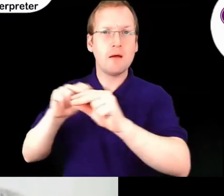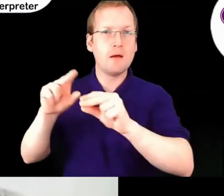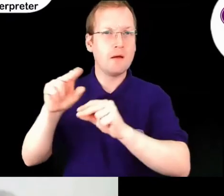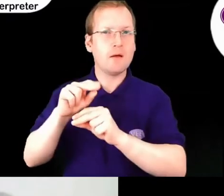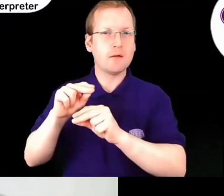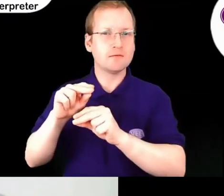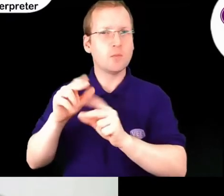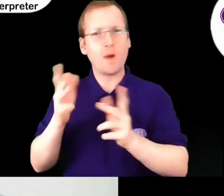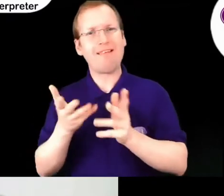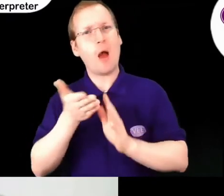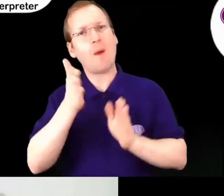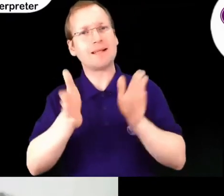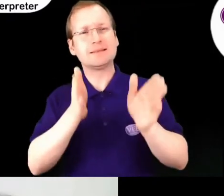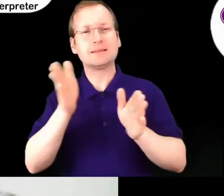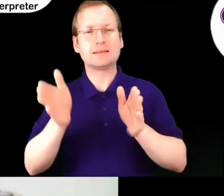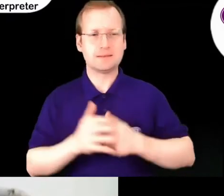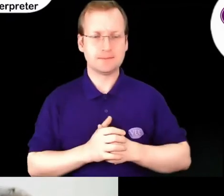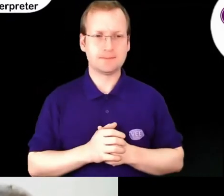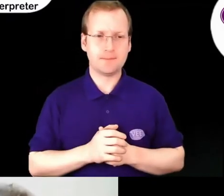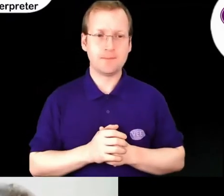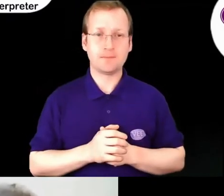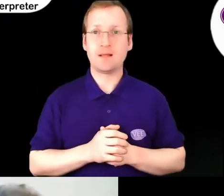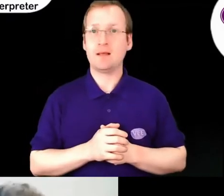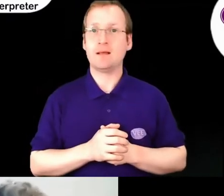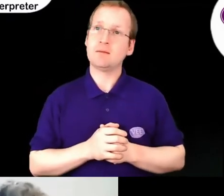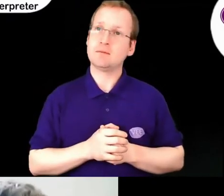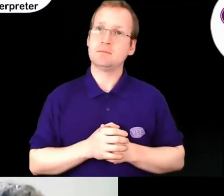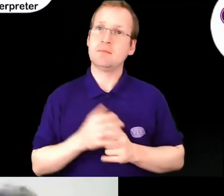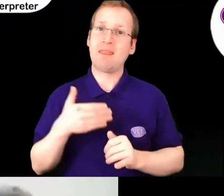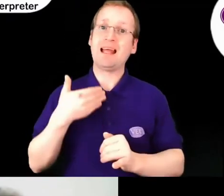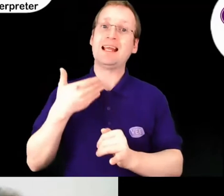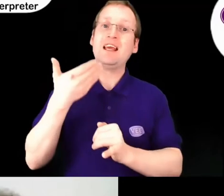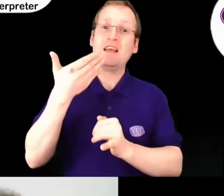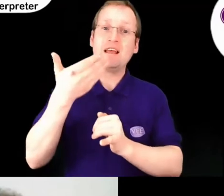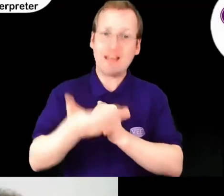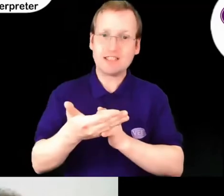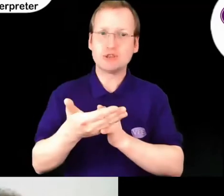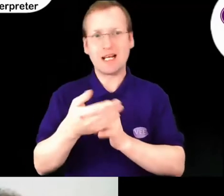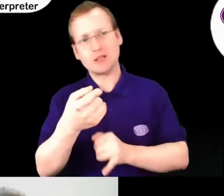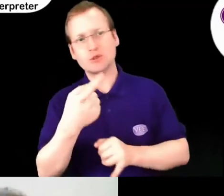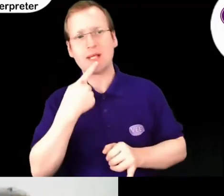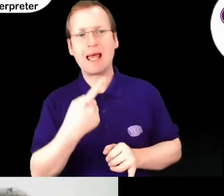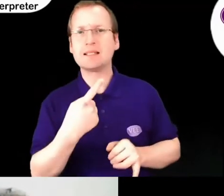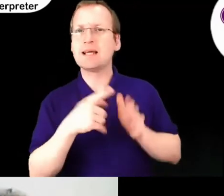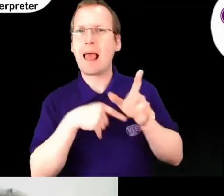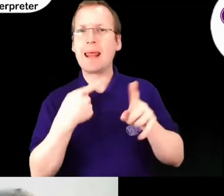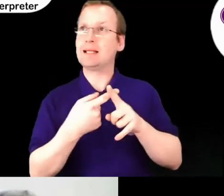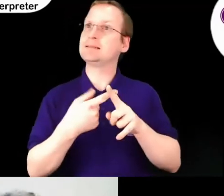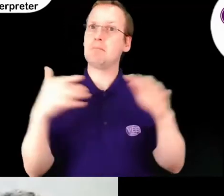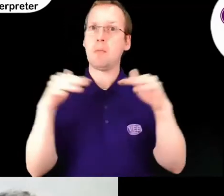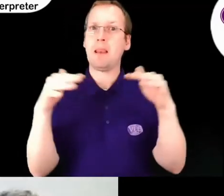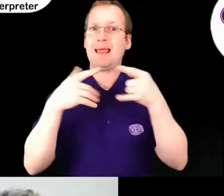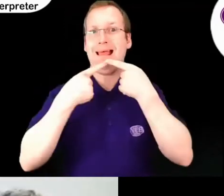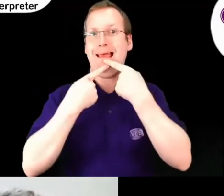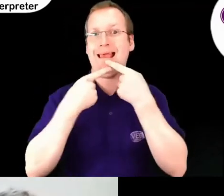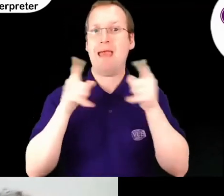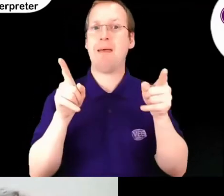went. And then, you know, I eventually, as you alluded to, Kate, it came out in public.